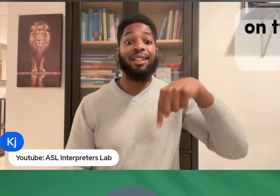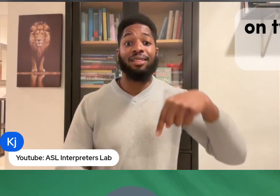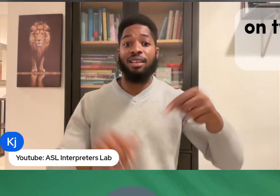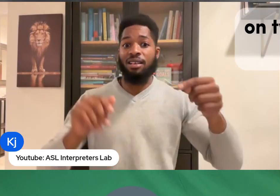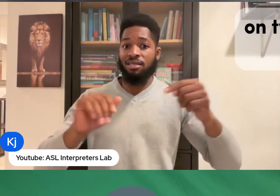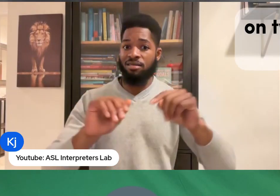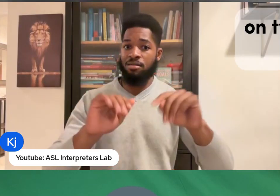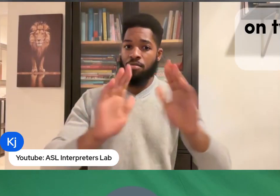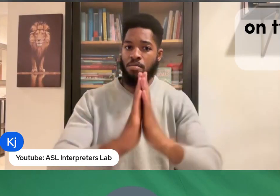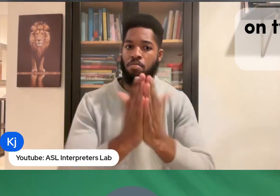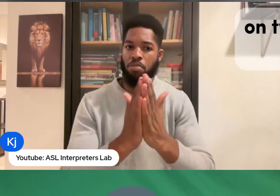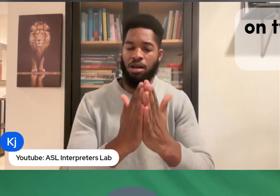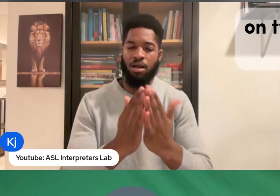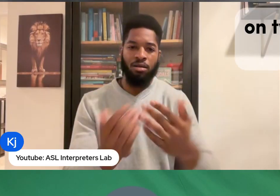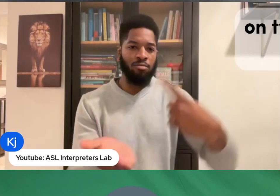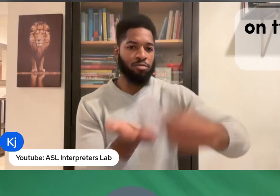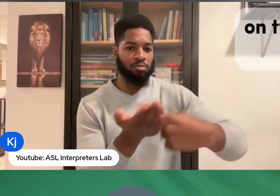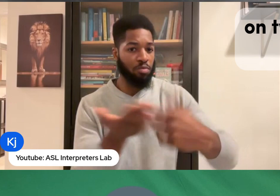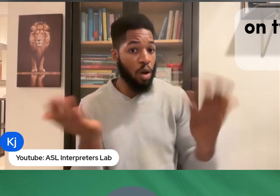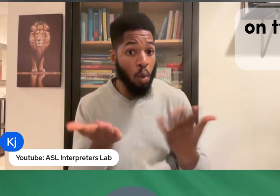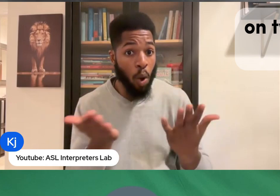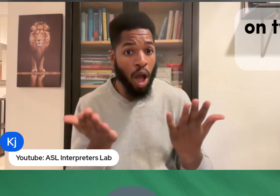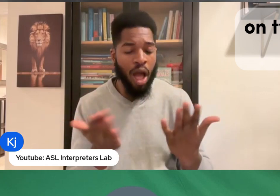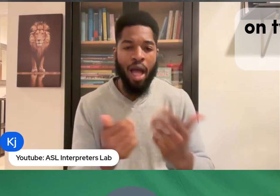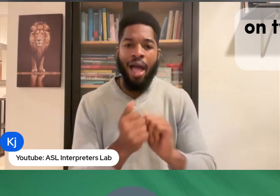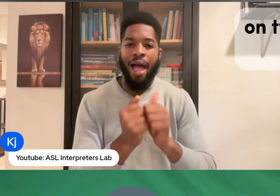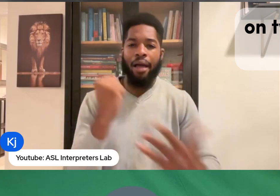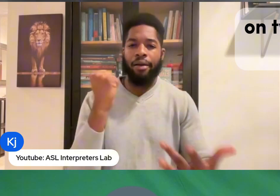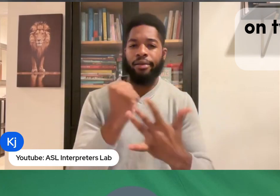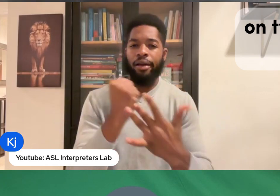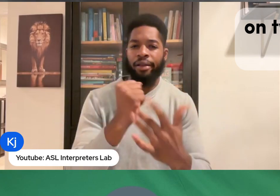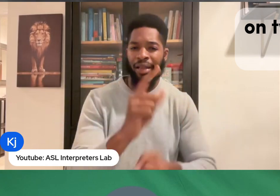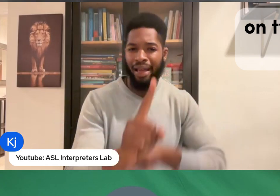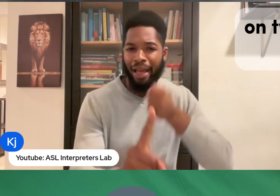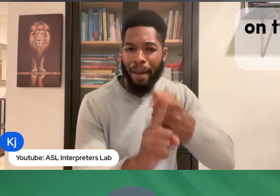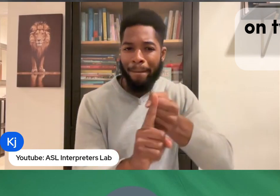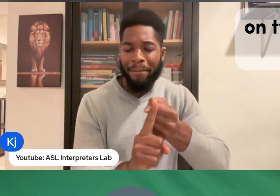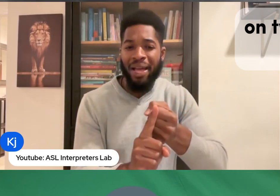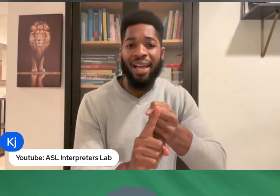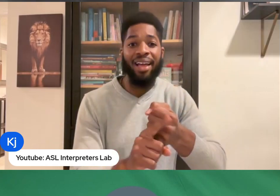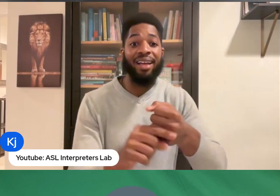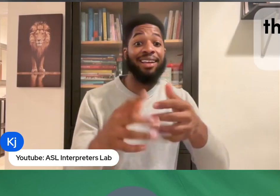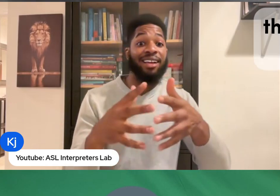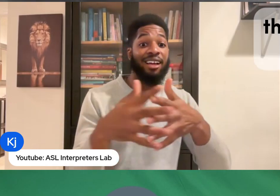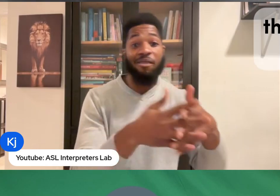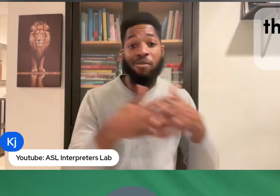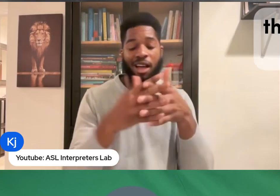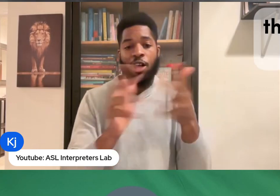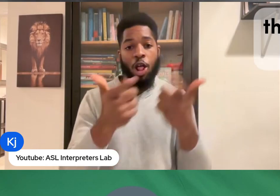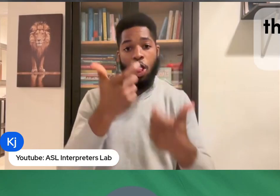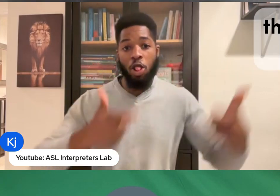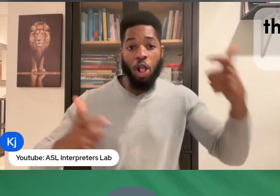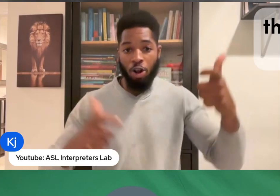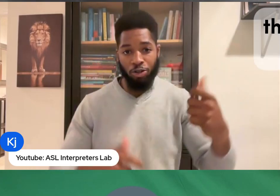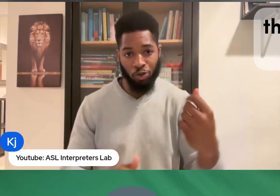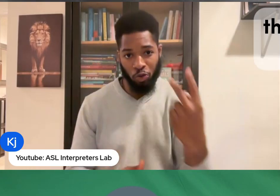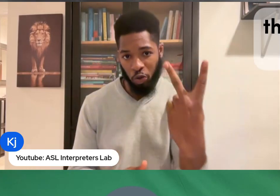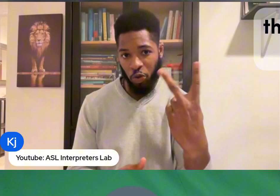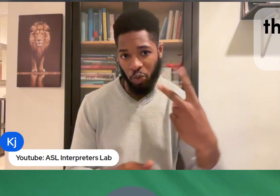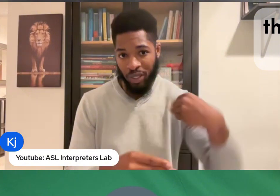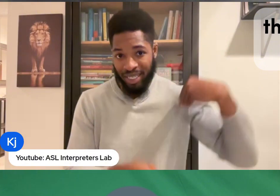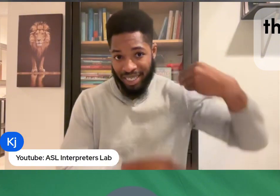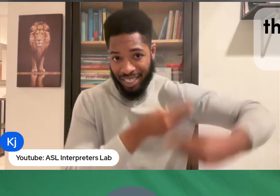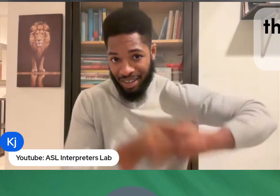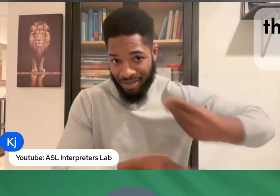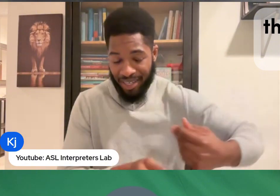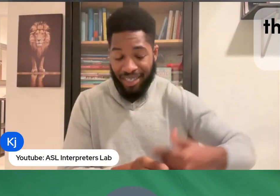on 2 of our country's largest generations, the baby boomers